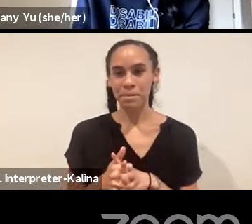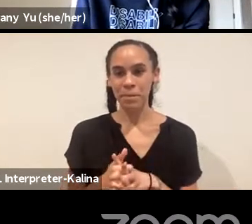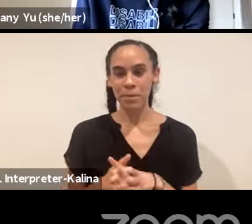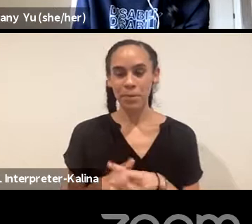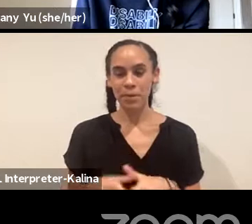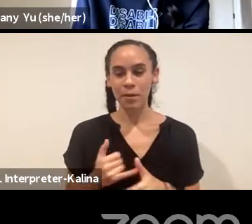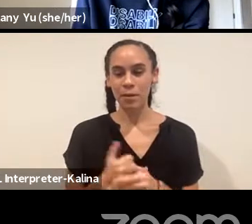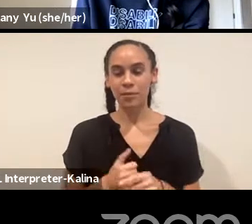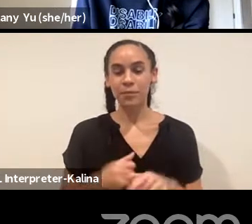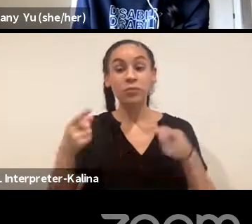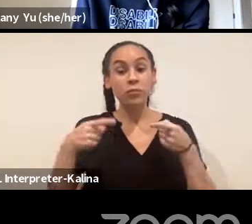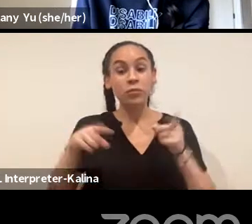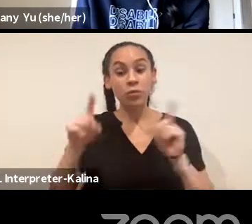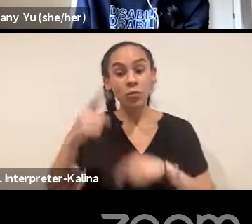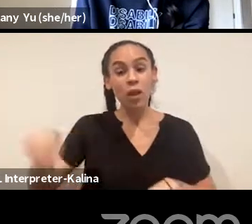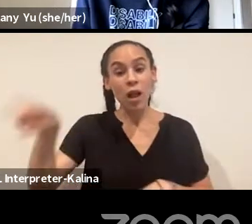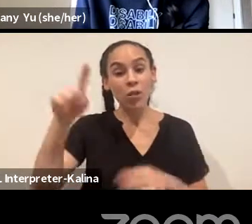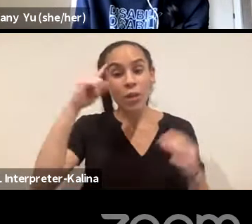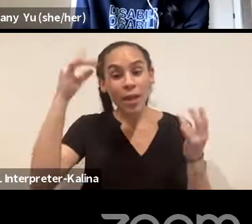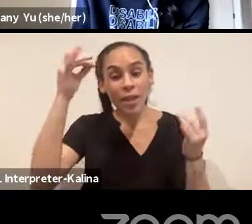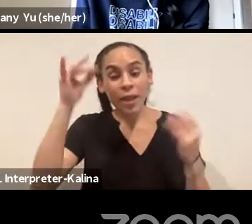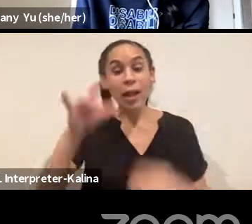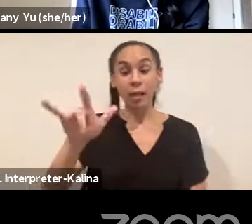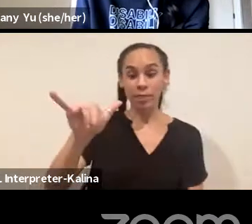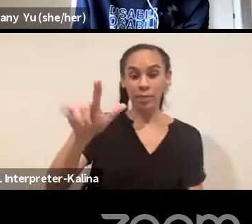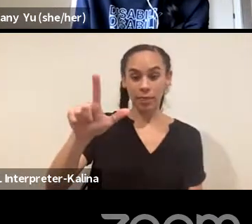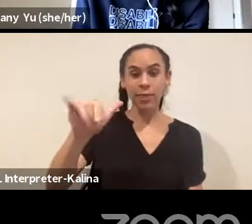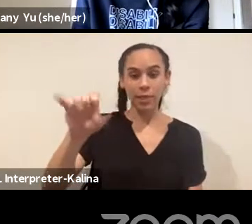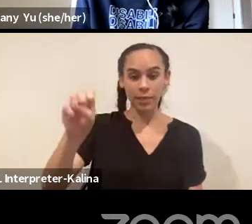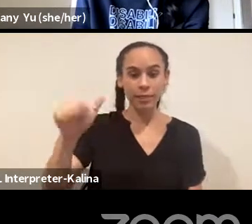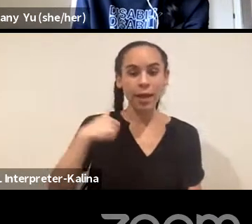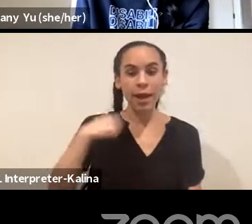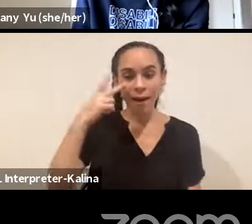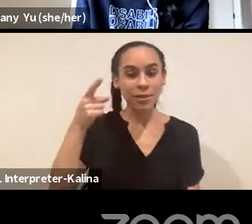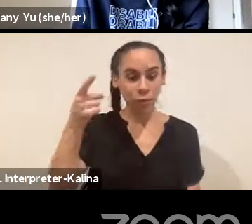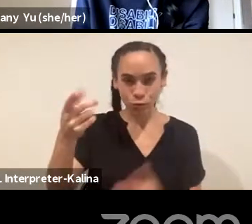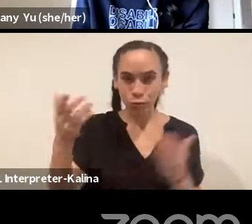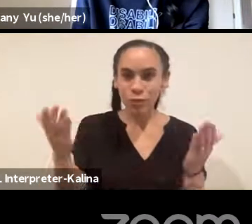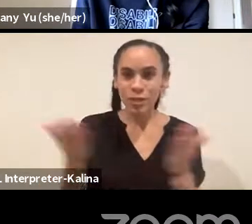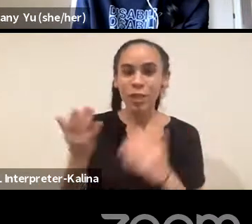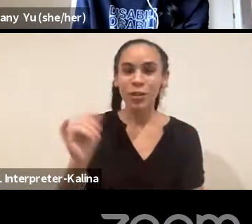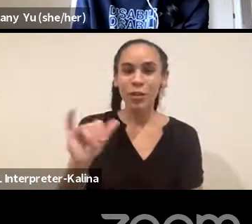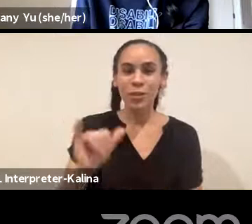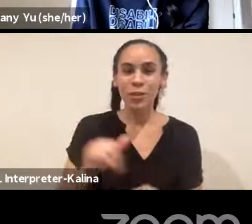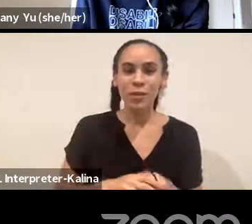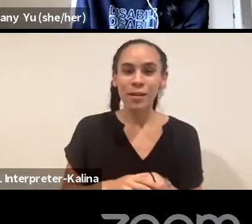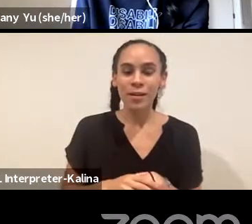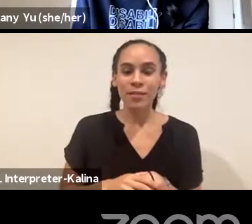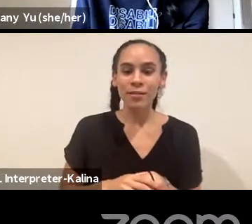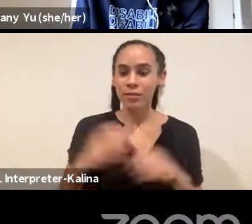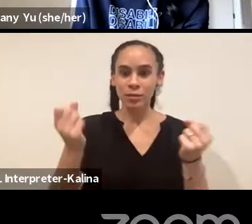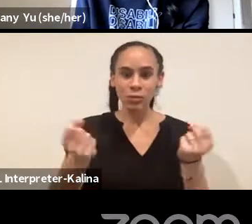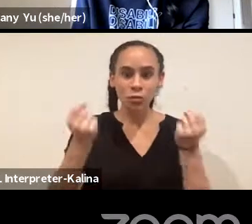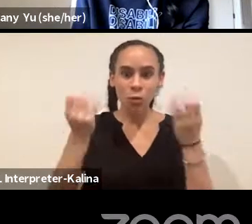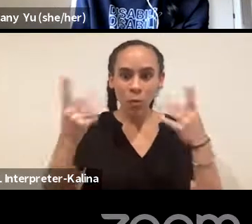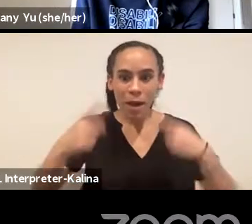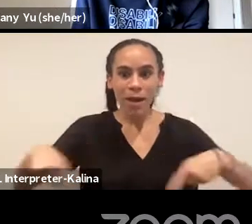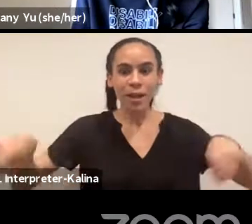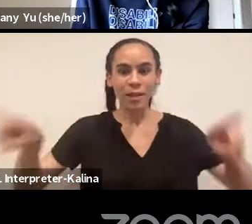And as you're thinking, and Lisa, I see you here too. So many folks that are doing this work.